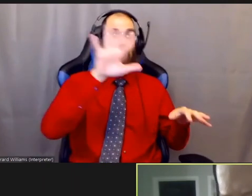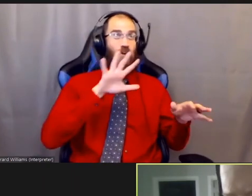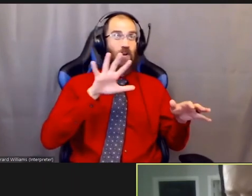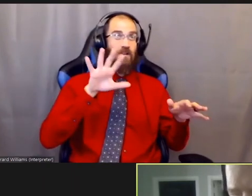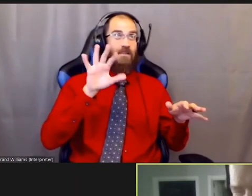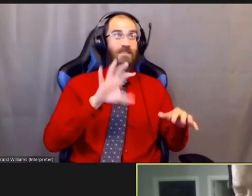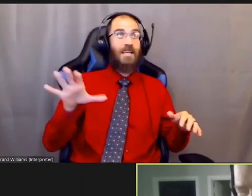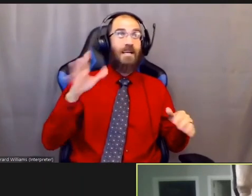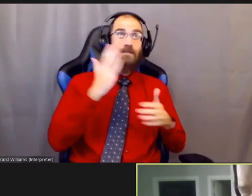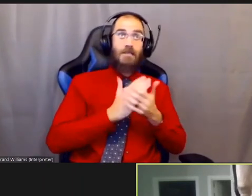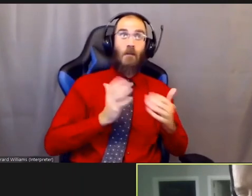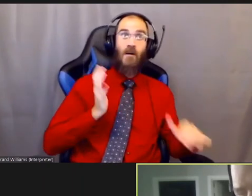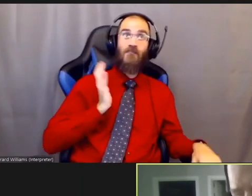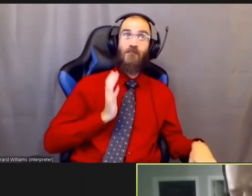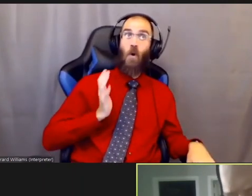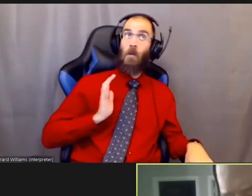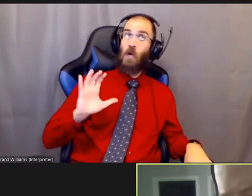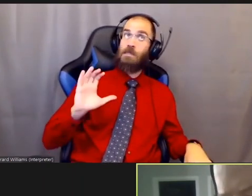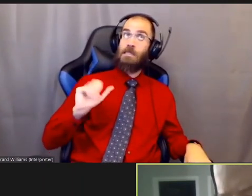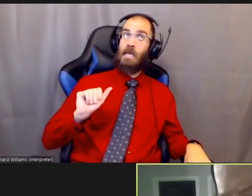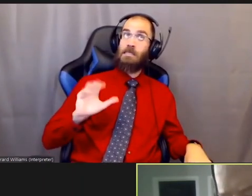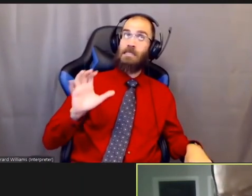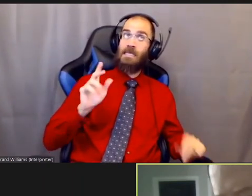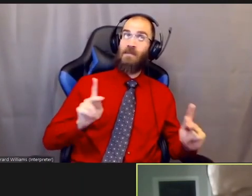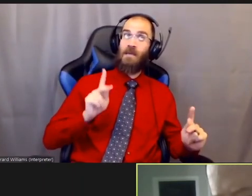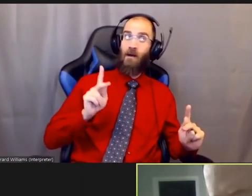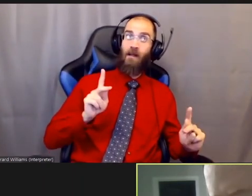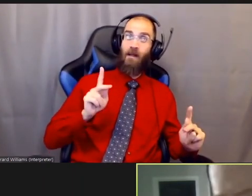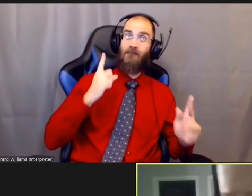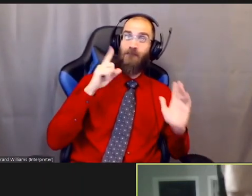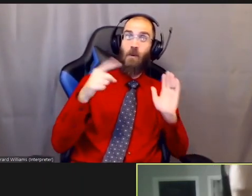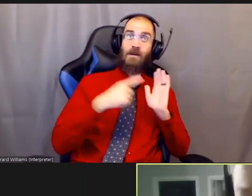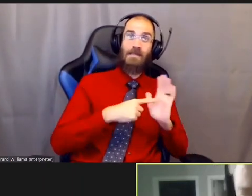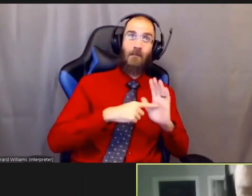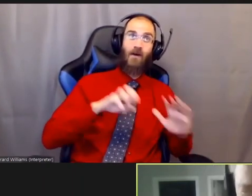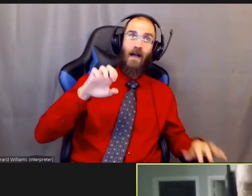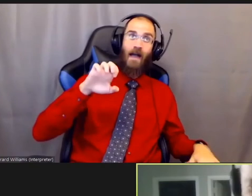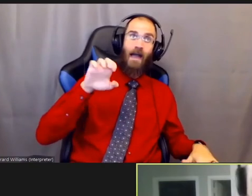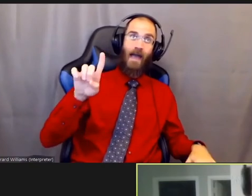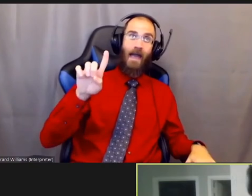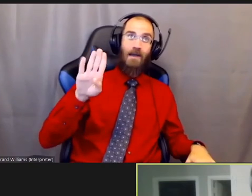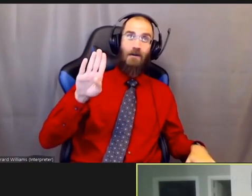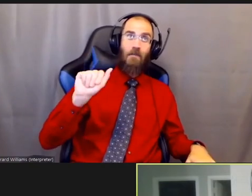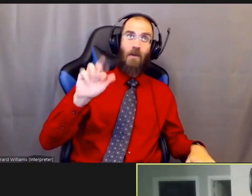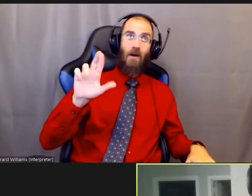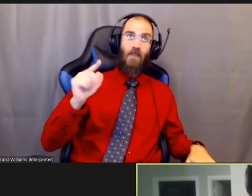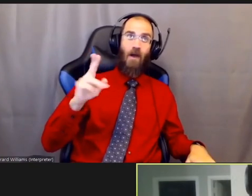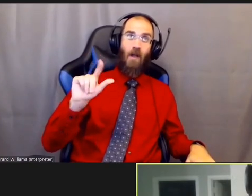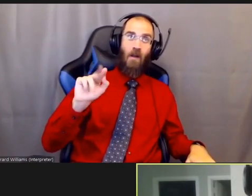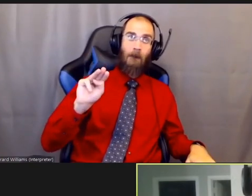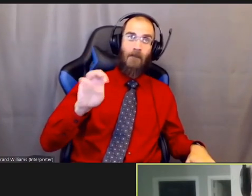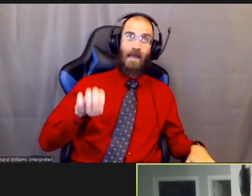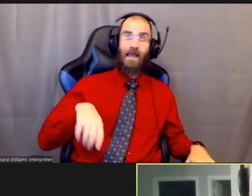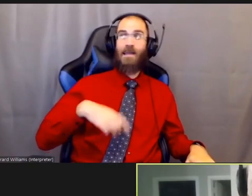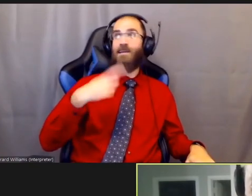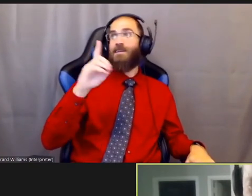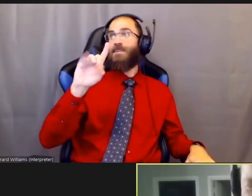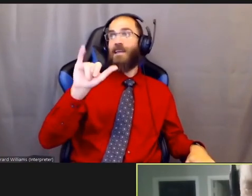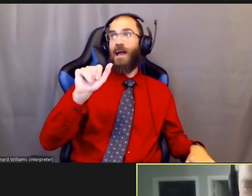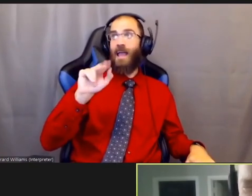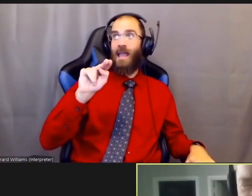people. You know who I'm talking about, people like Ed Bartholomew, Diane Bernstein, and others